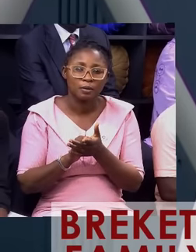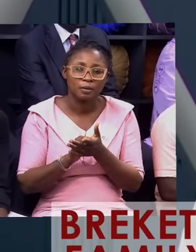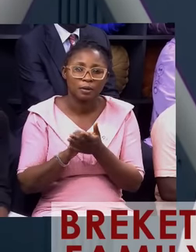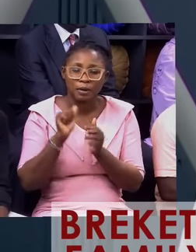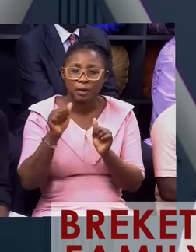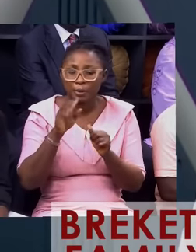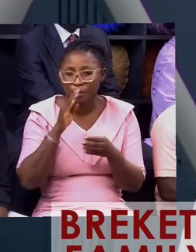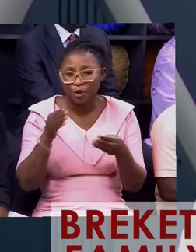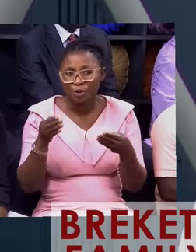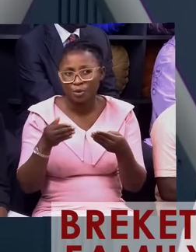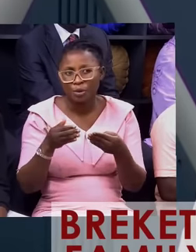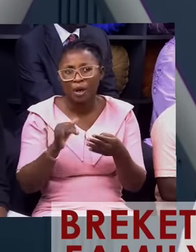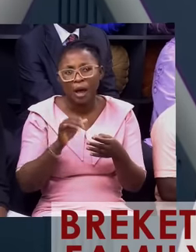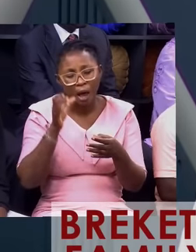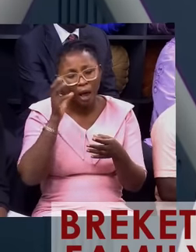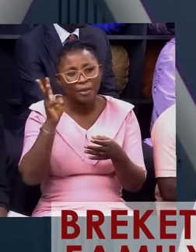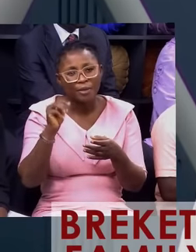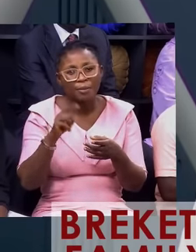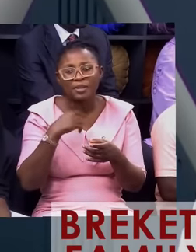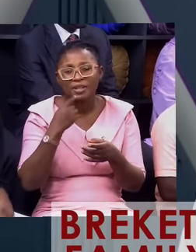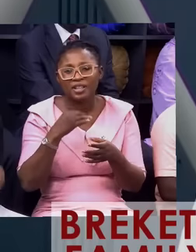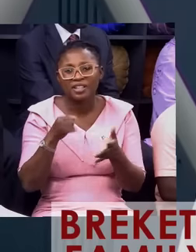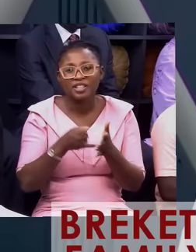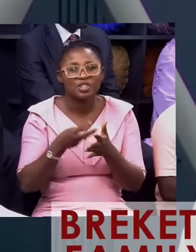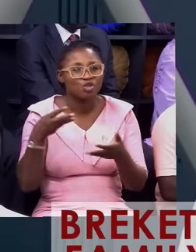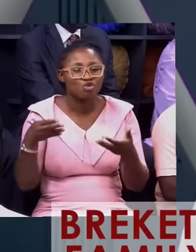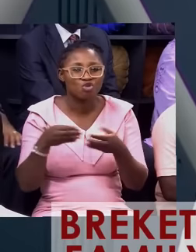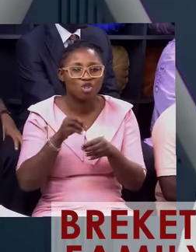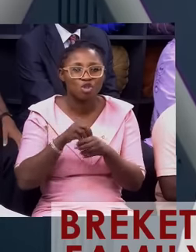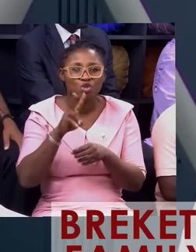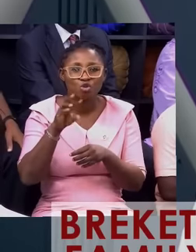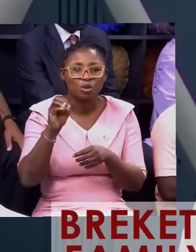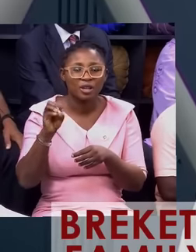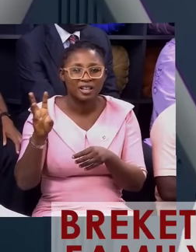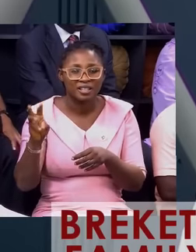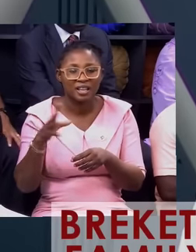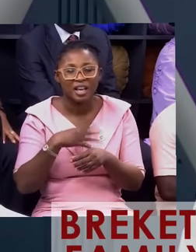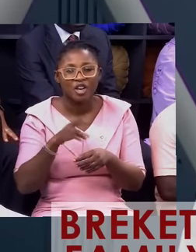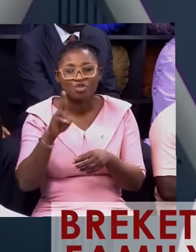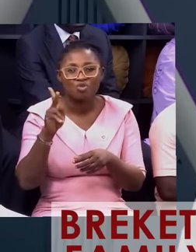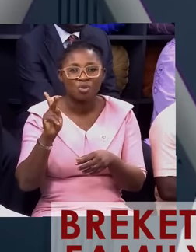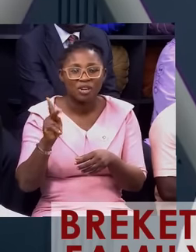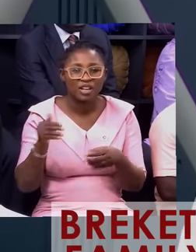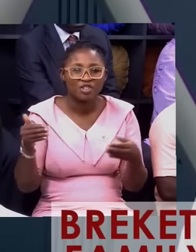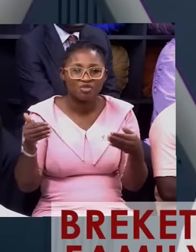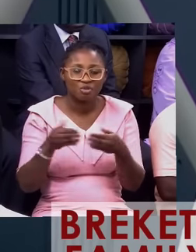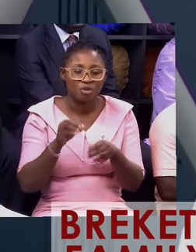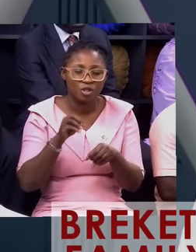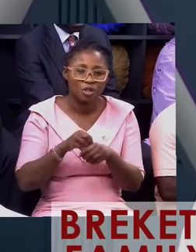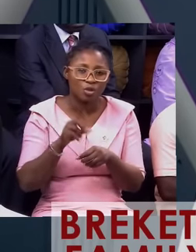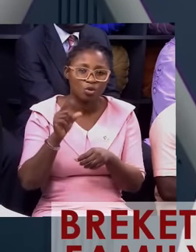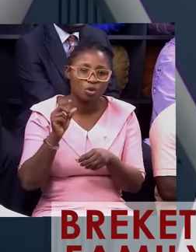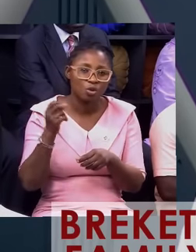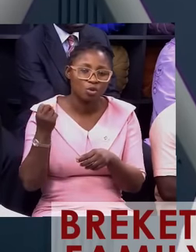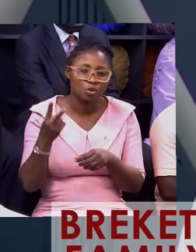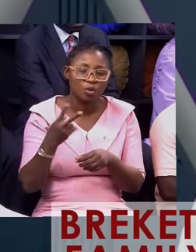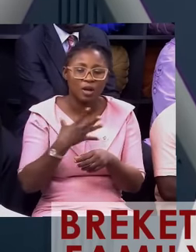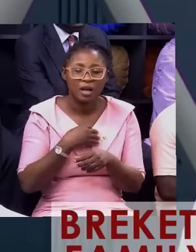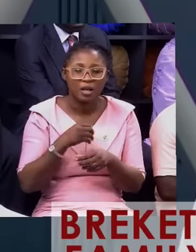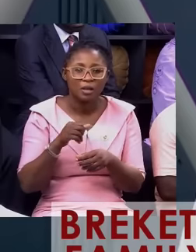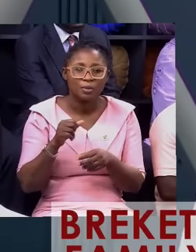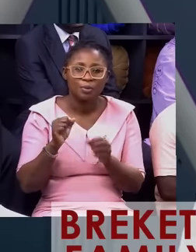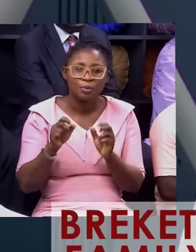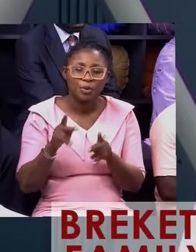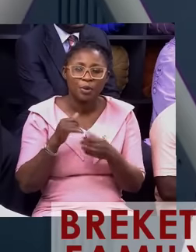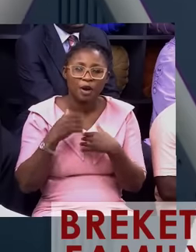in 2006 UK here they had it introduced in 2012 my best daughter was one of the first people